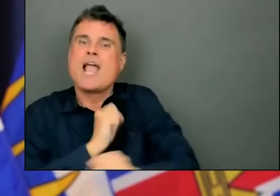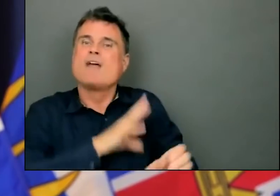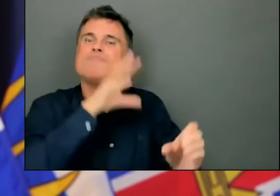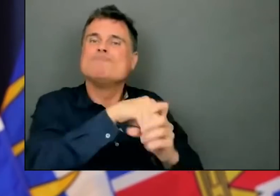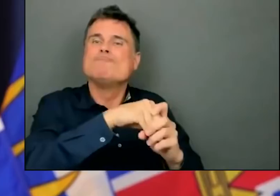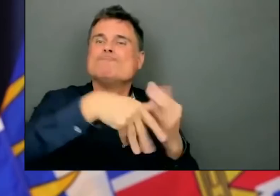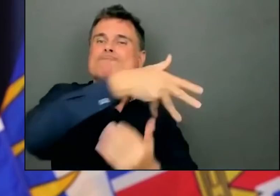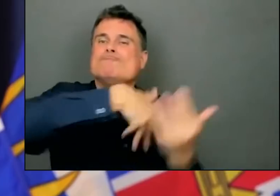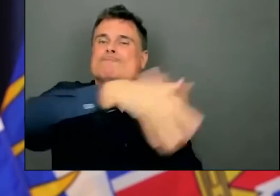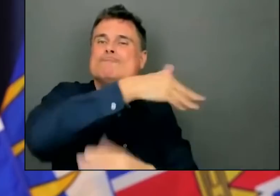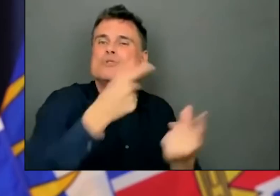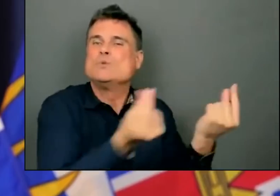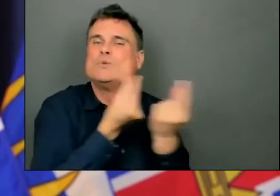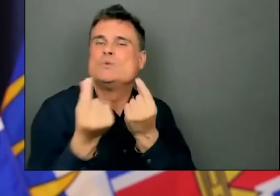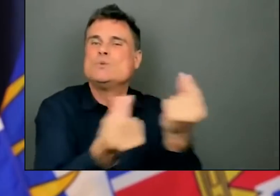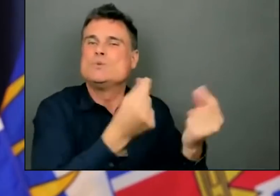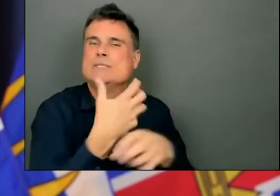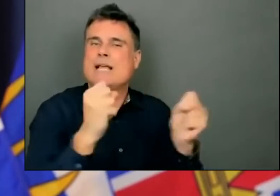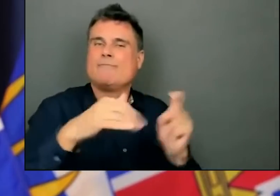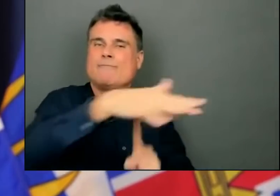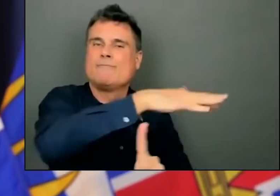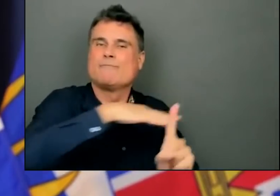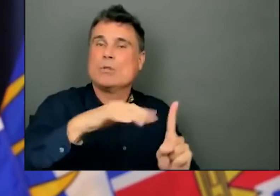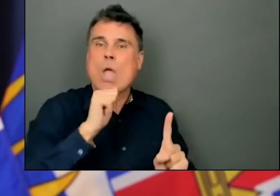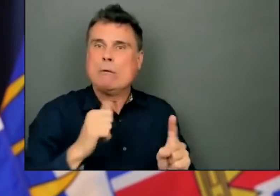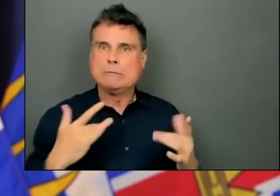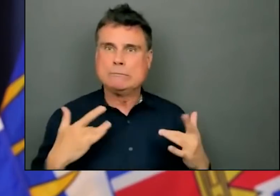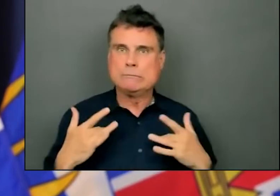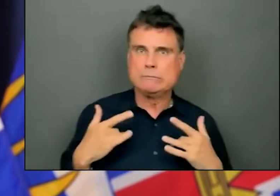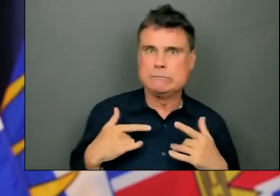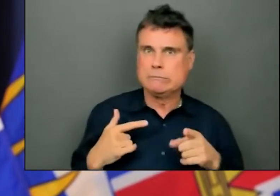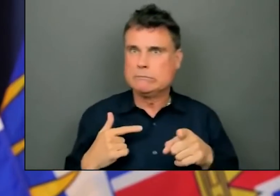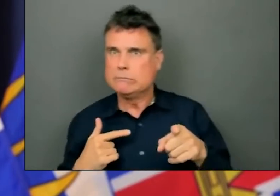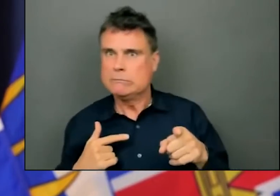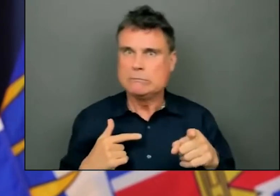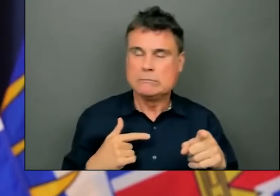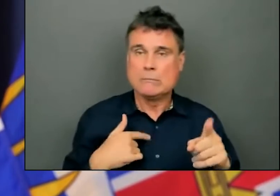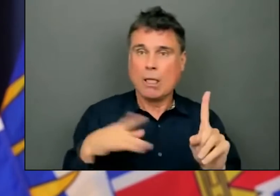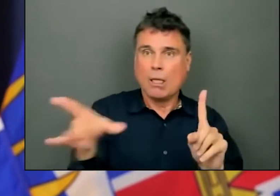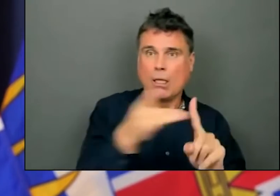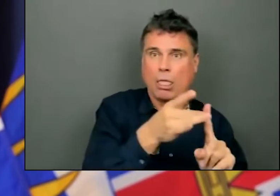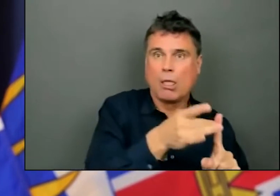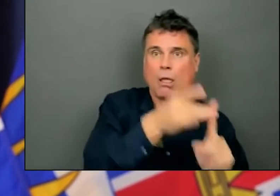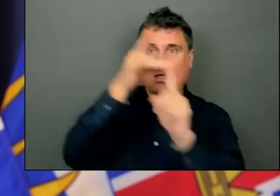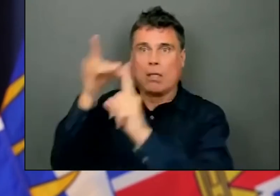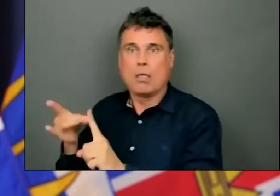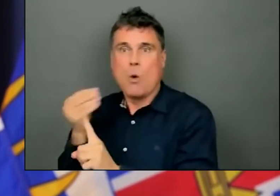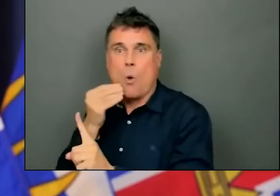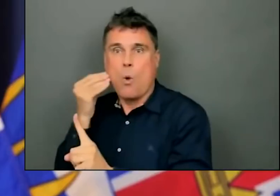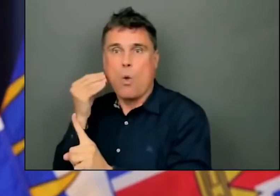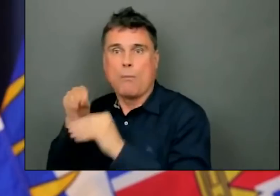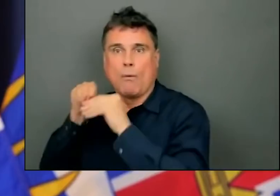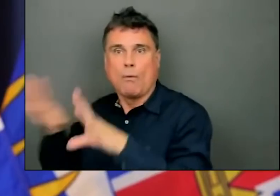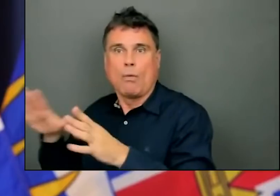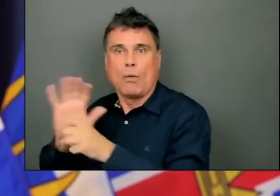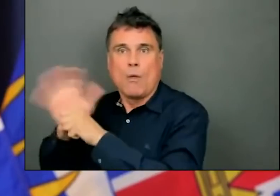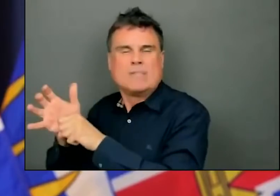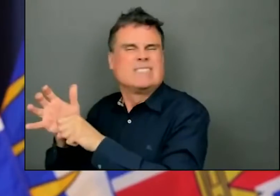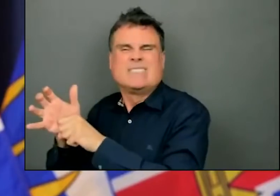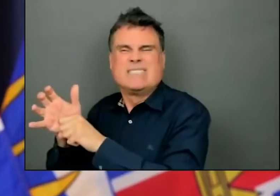home to family members who may be more vulnerable. So there's a whole lot of reasons why it is important to